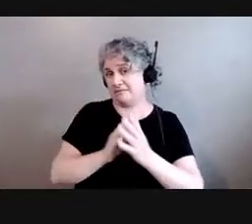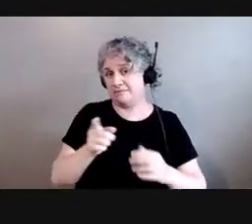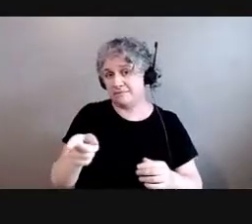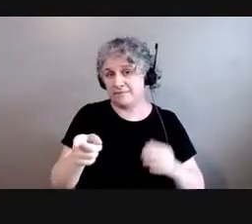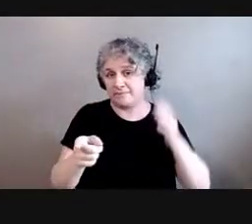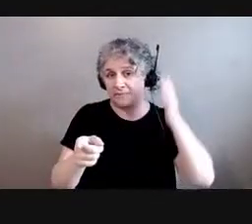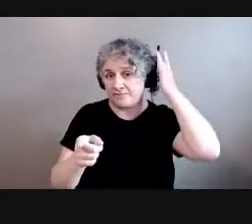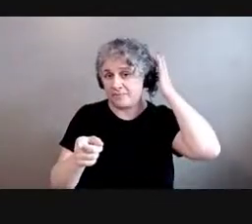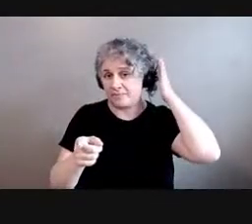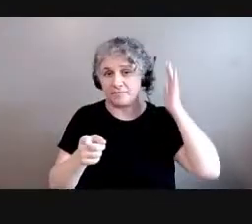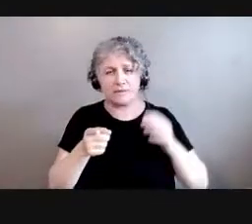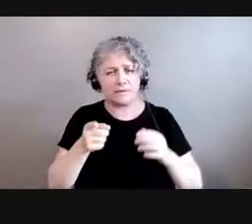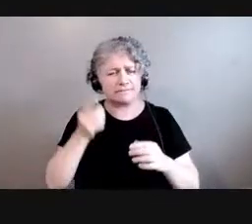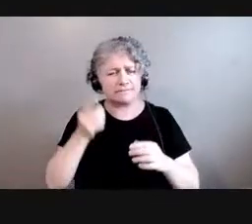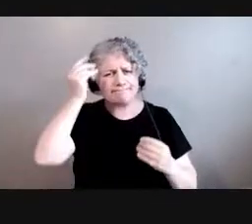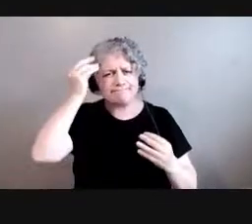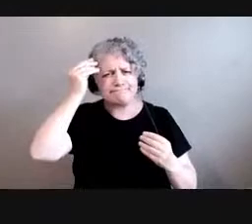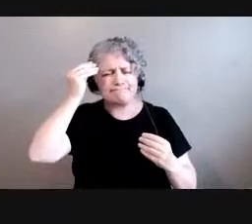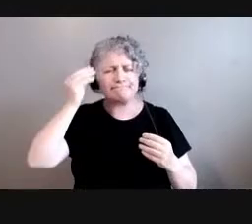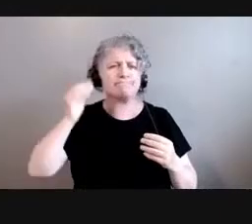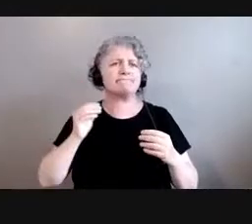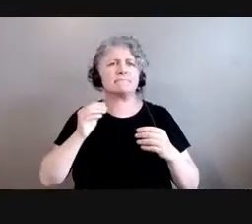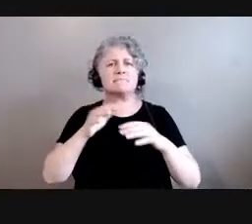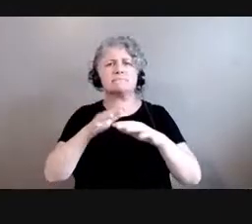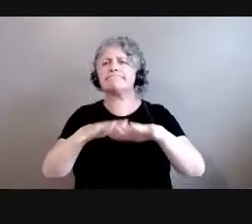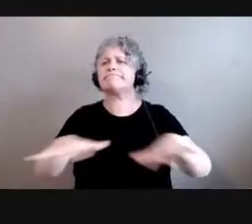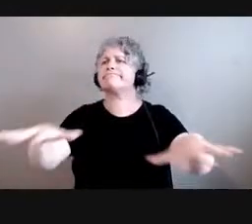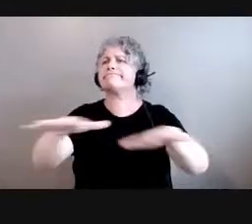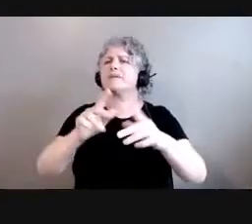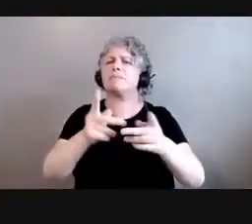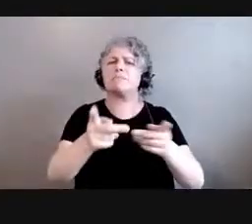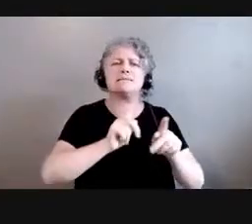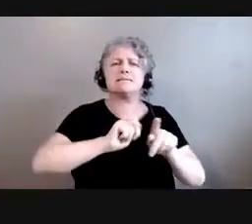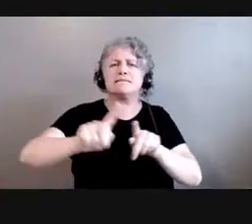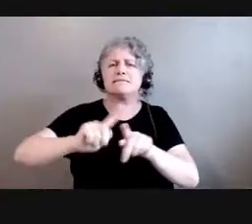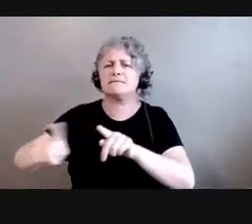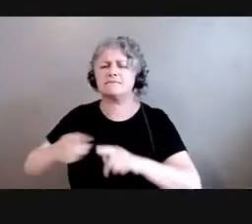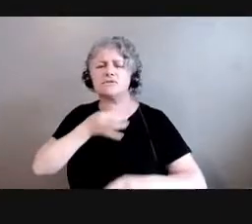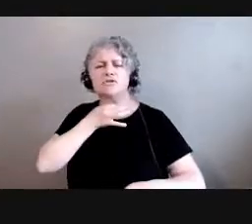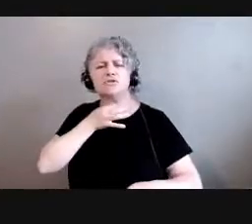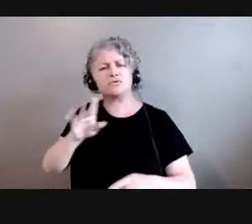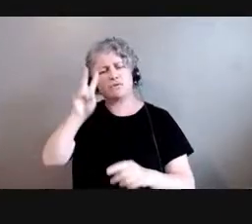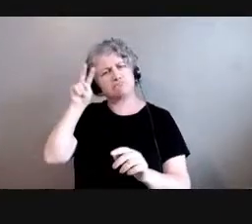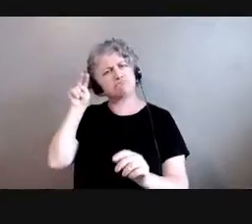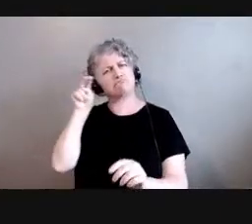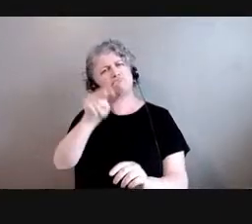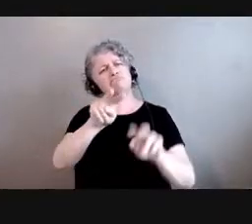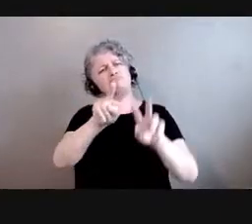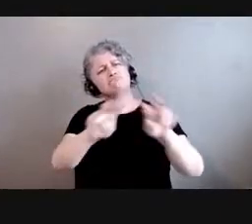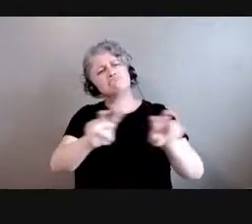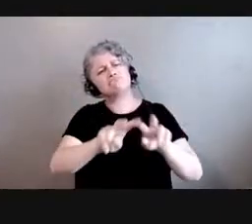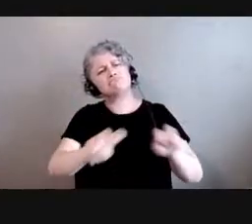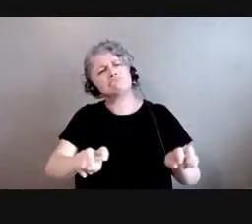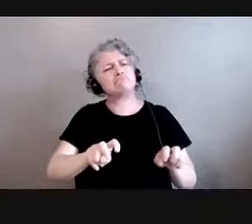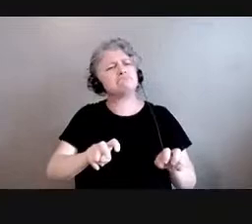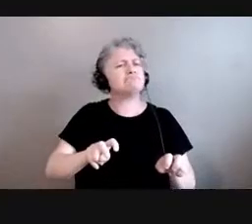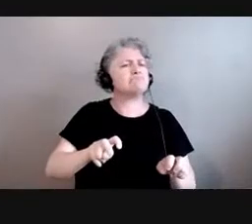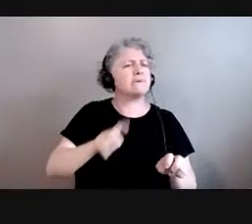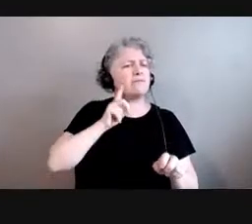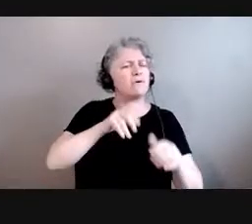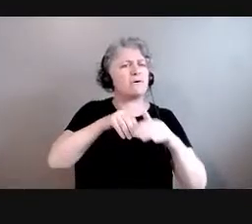looking at spaces that you engage with, what are some of the considerations you look for when it comes to